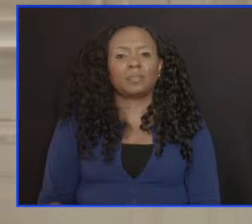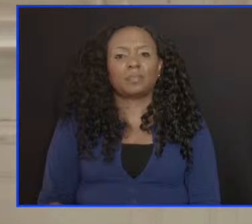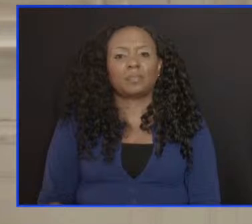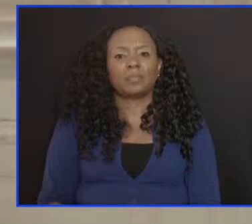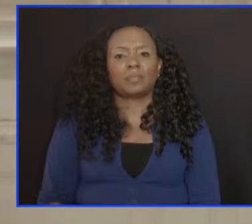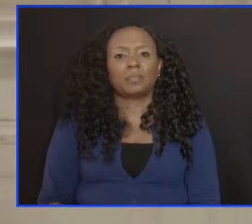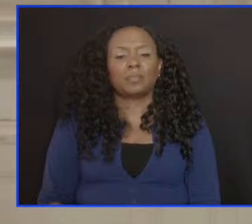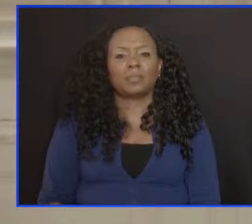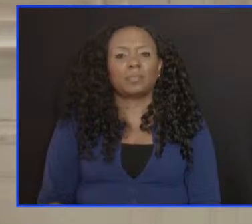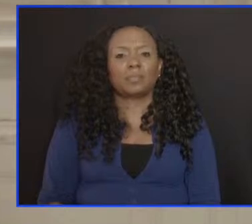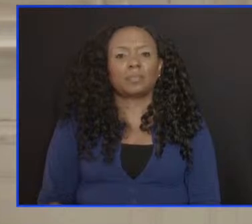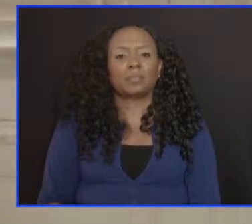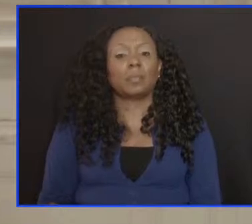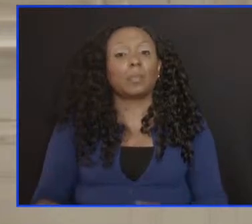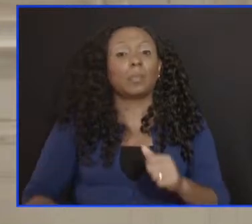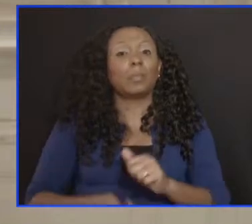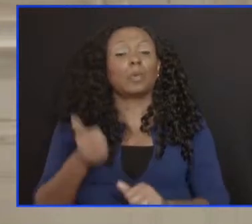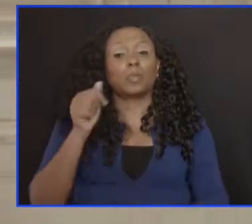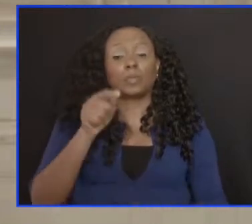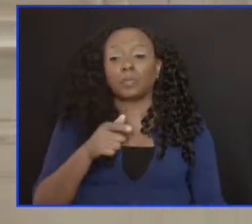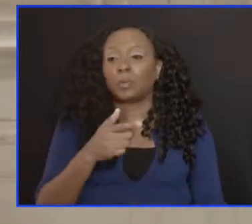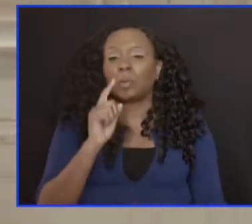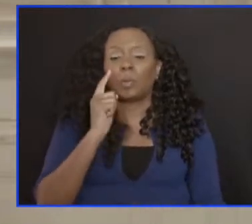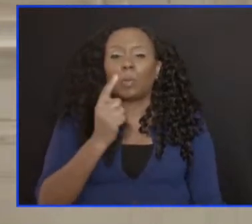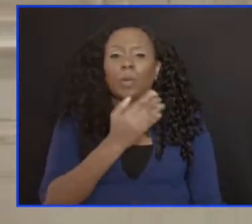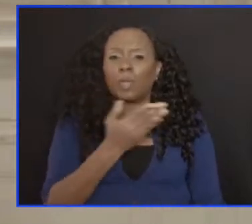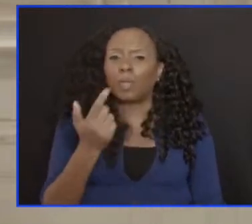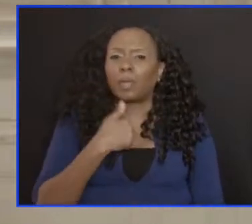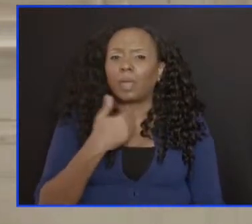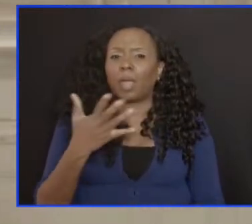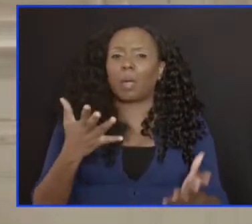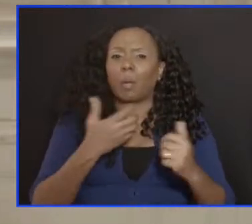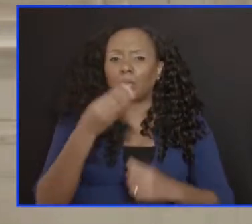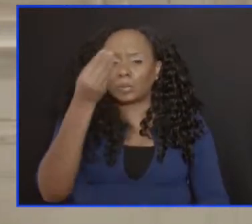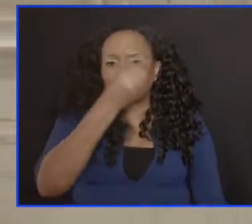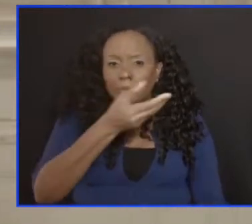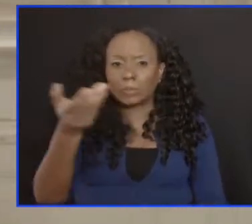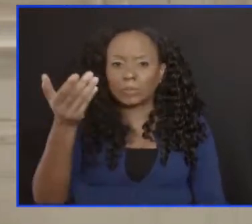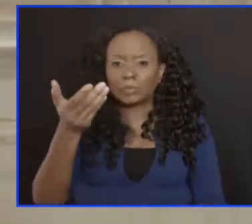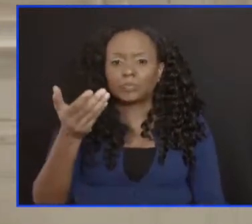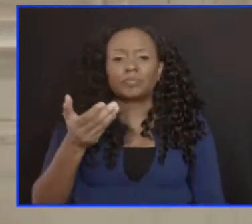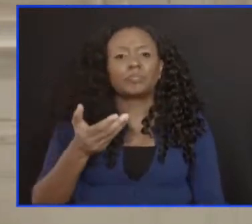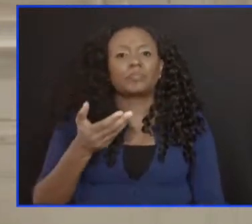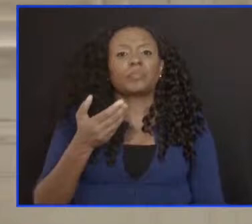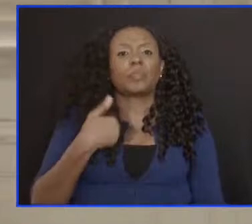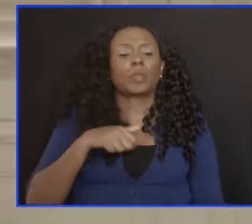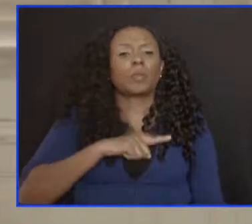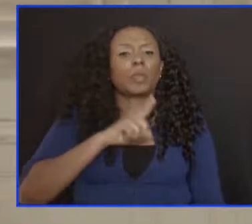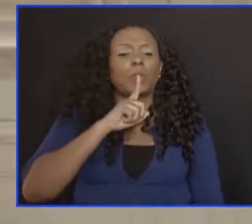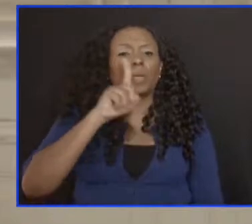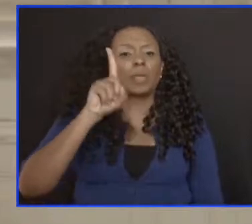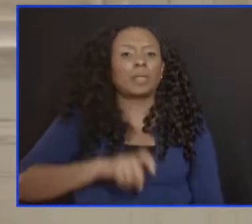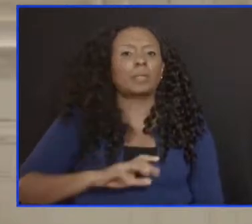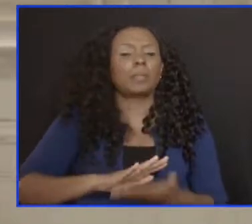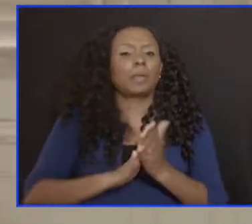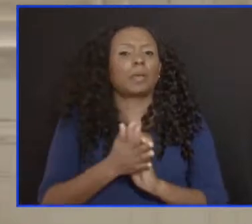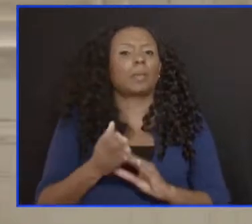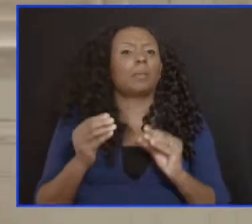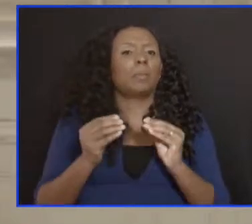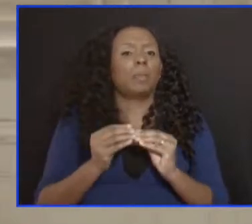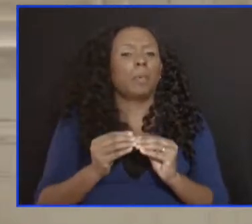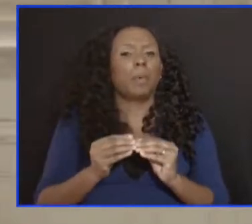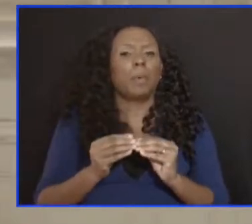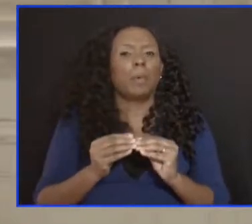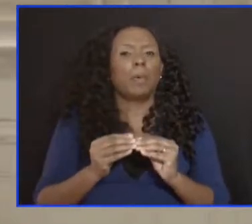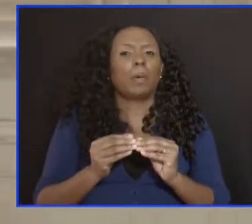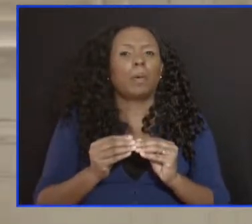said before that one of our key things that I believe in this country is the capacity or ability for us to have become educated and to be able to